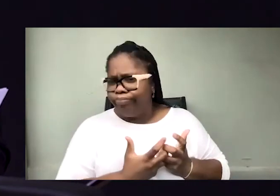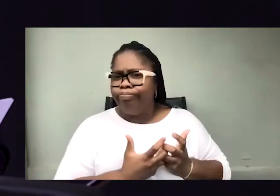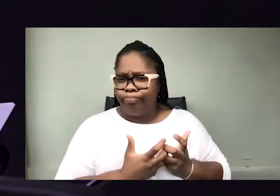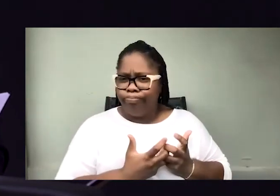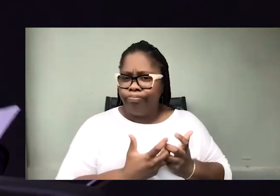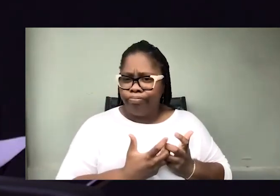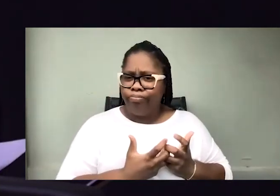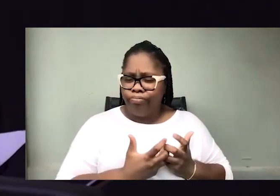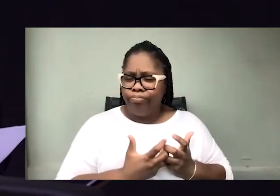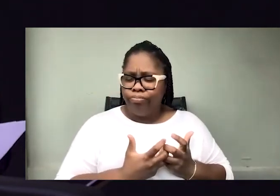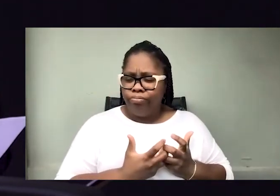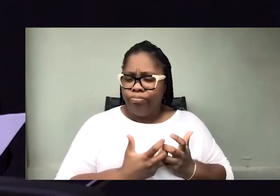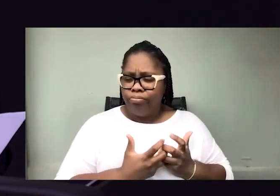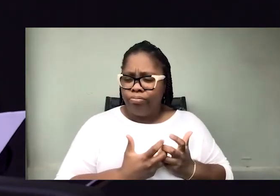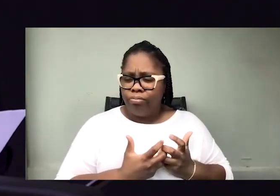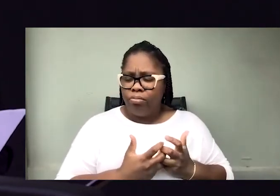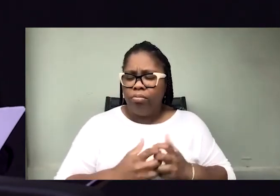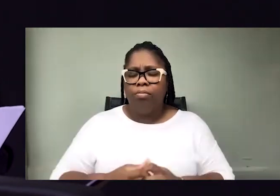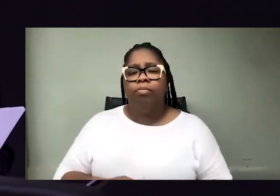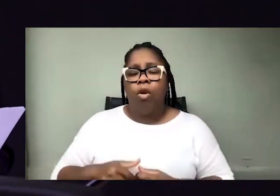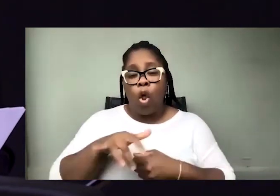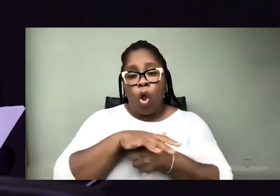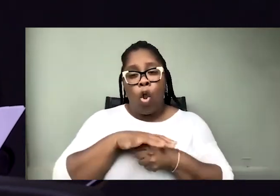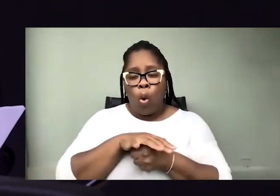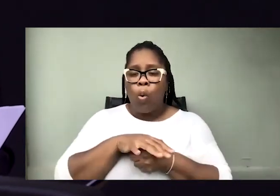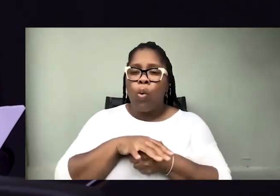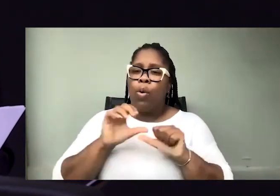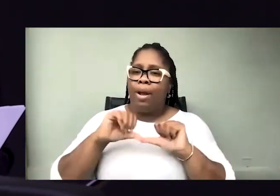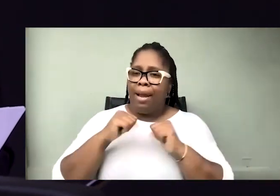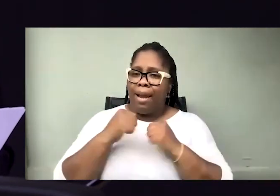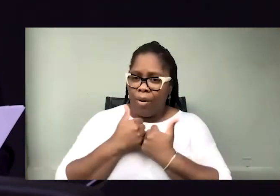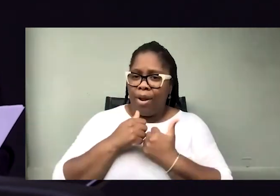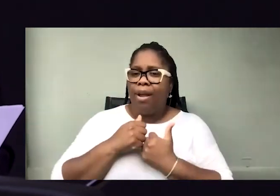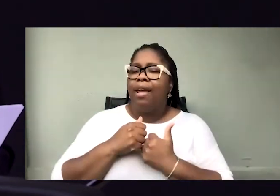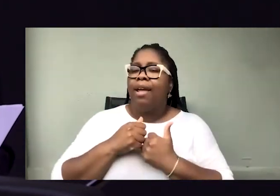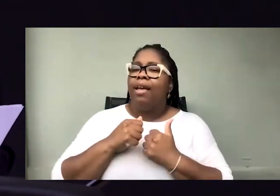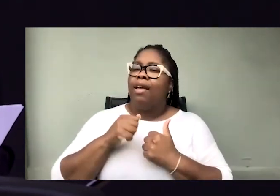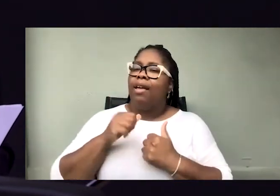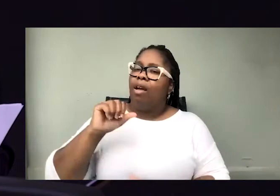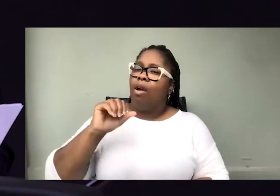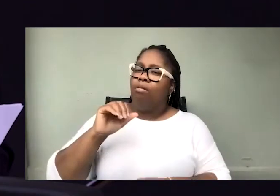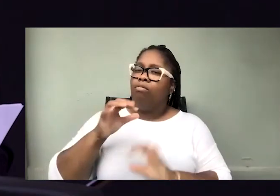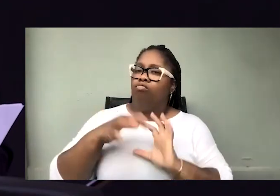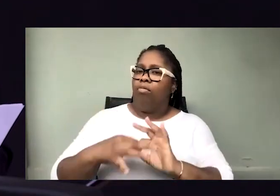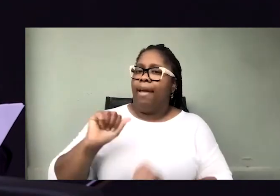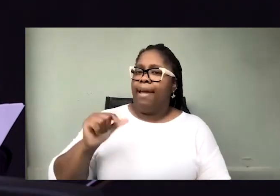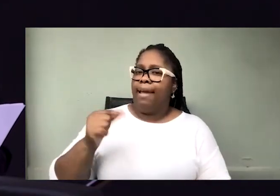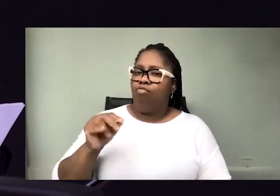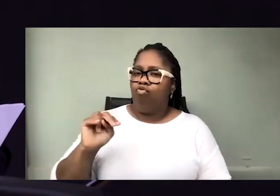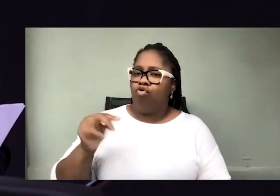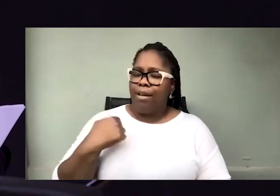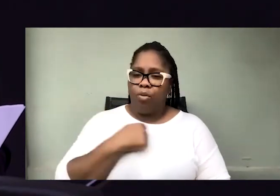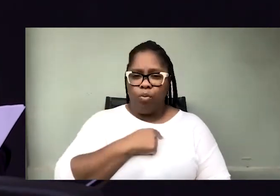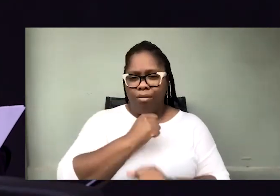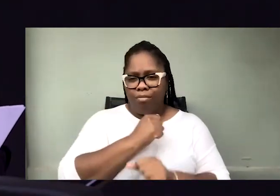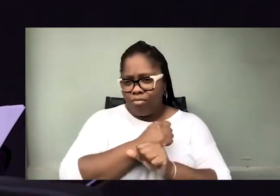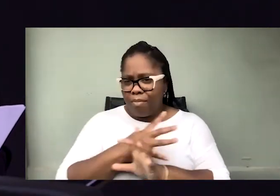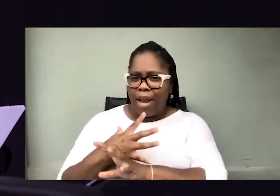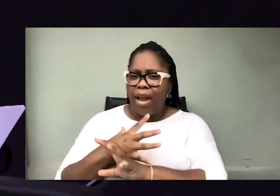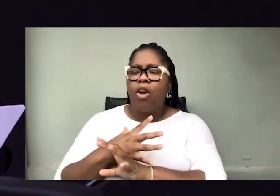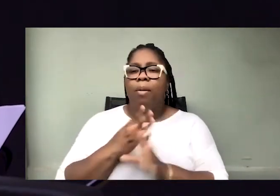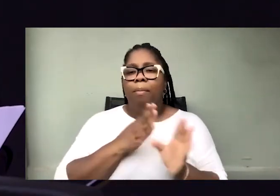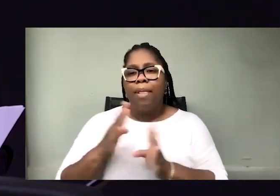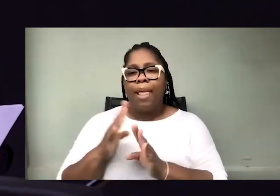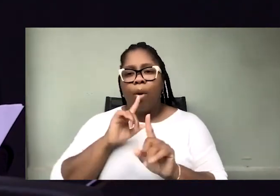County. As the local area agency on aging, we prepare an area plan report for the state every